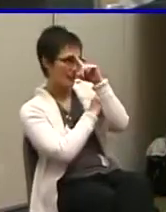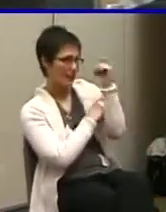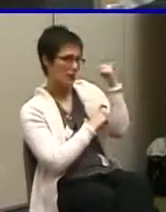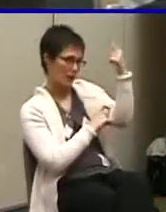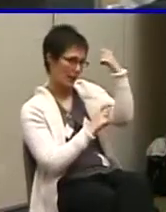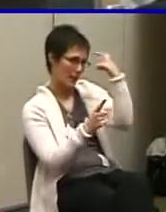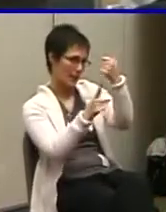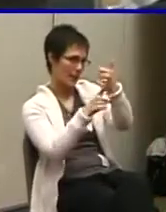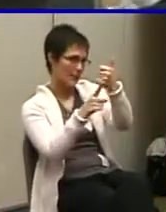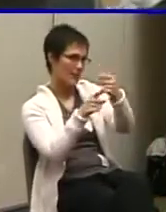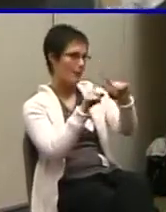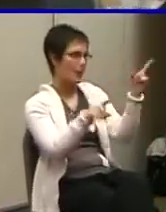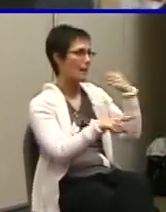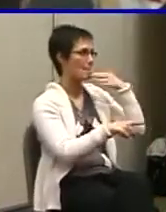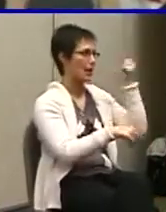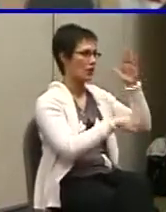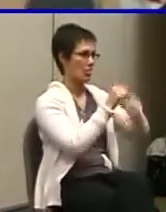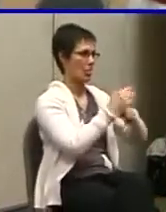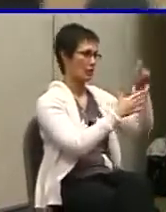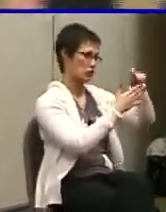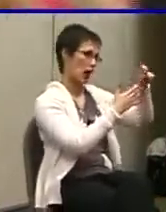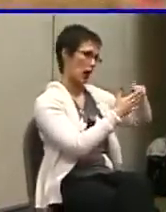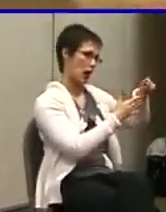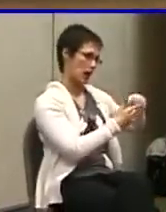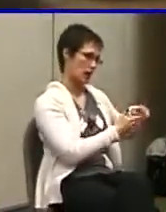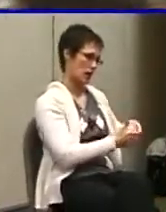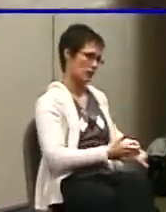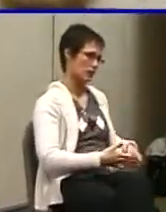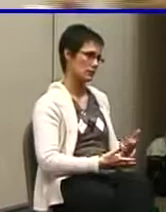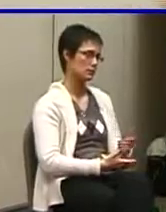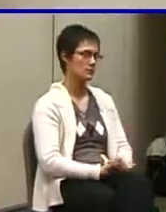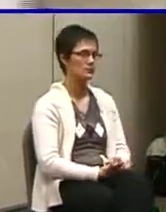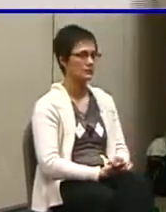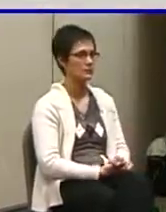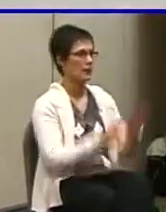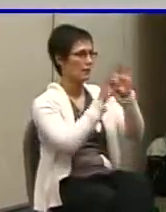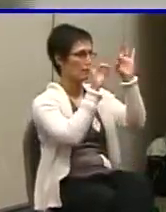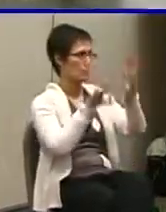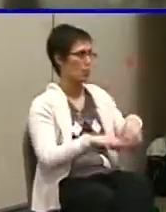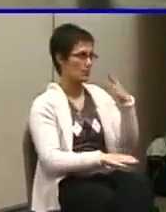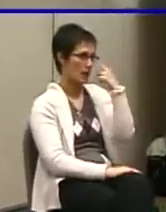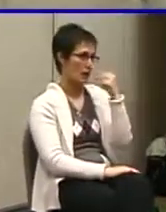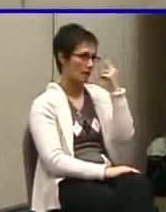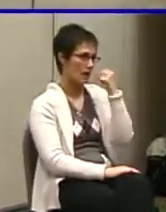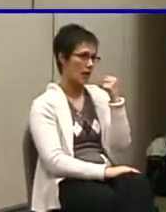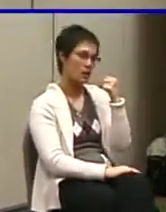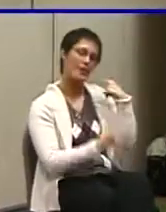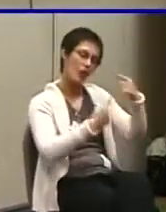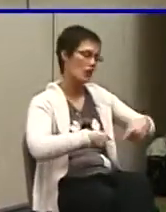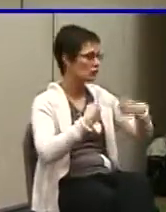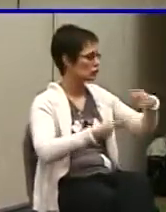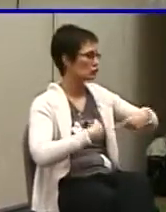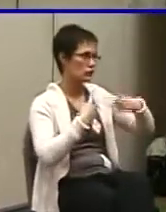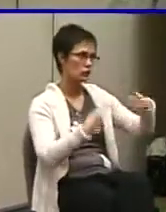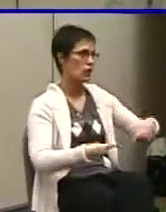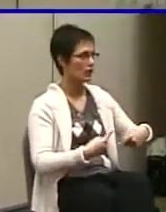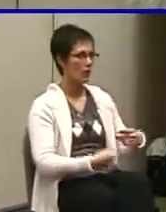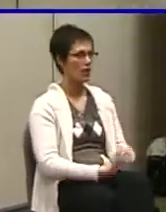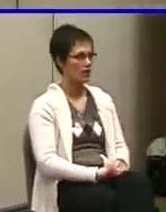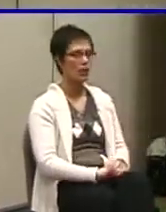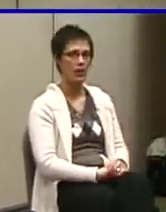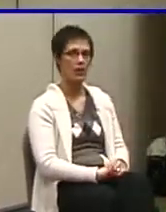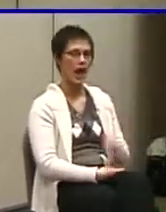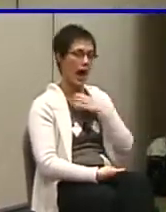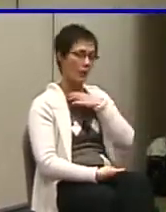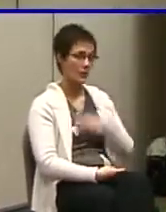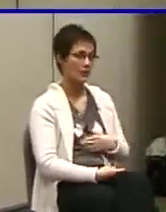checking a box. You know what I mean? Yeah. So, yeah, and it's off. I mean, forms are funny. I mean, they're a struggle. You know, it's. I wish